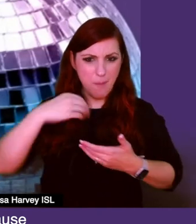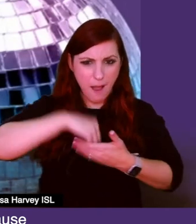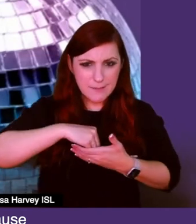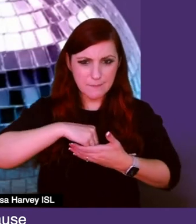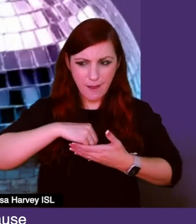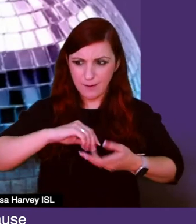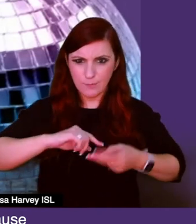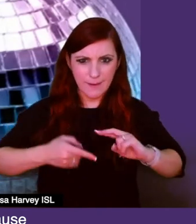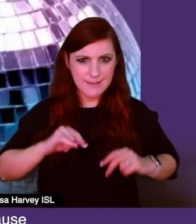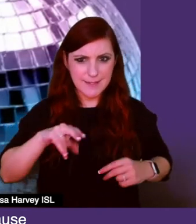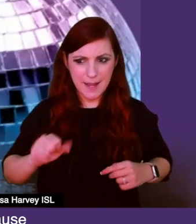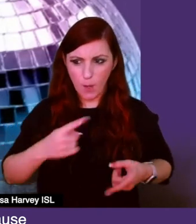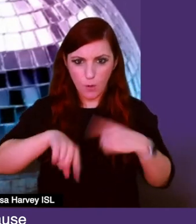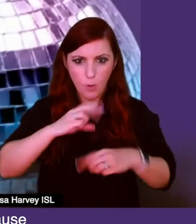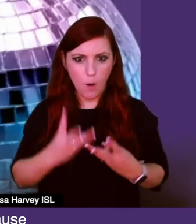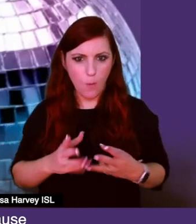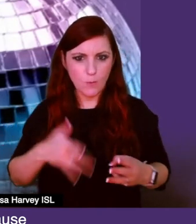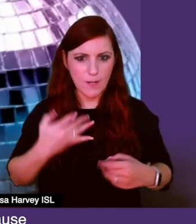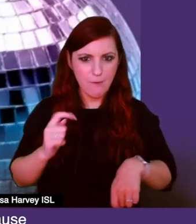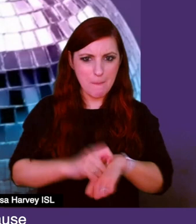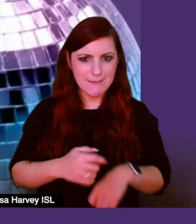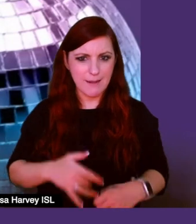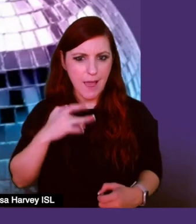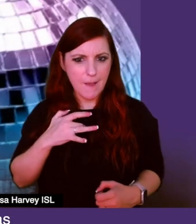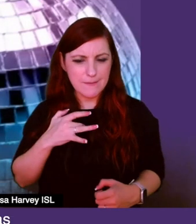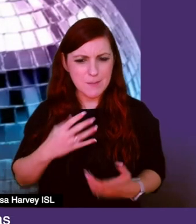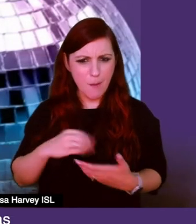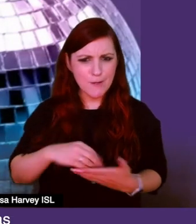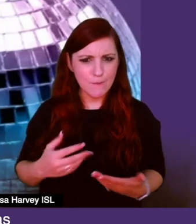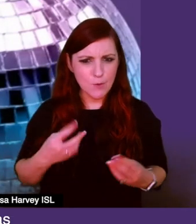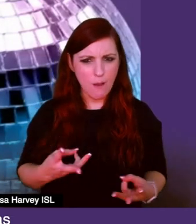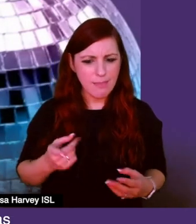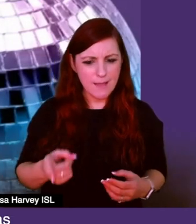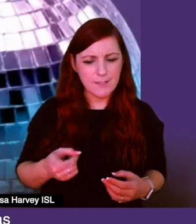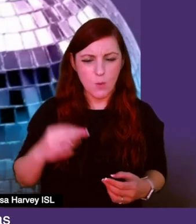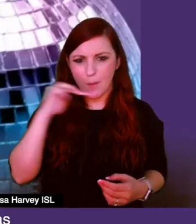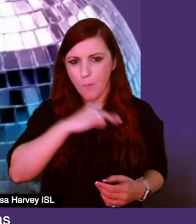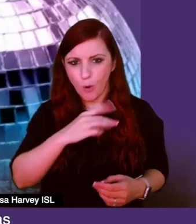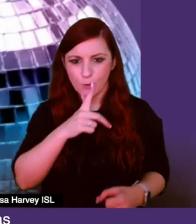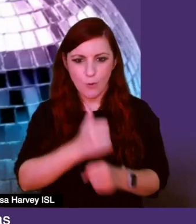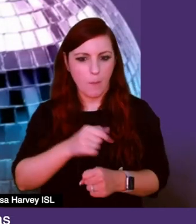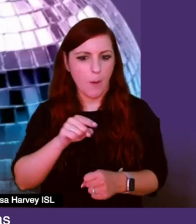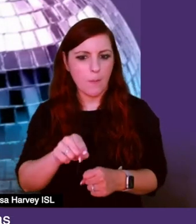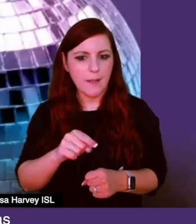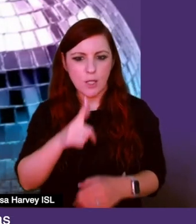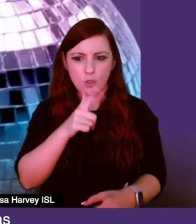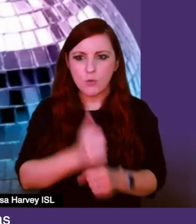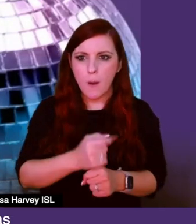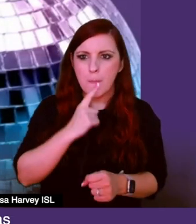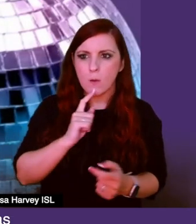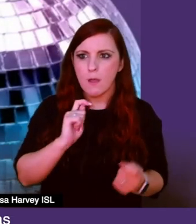DNA, we all want to live our best lives. And it's so important to talk about